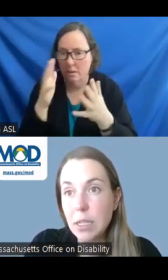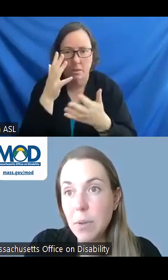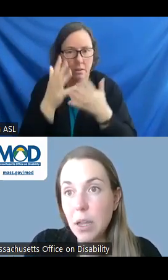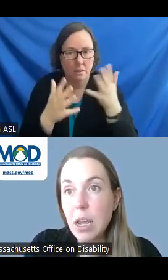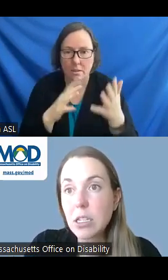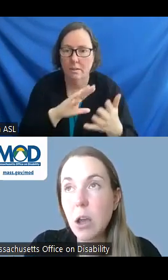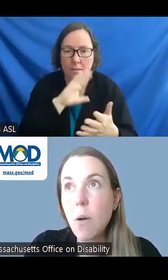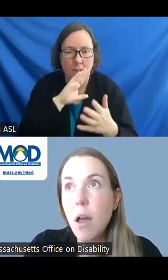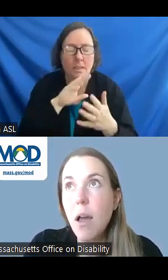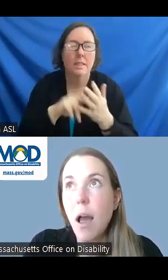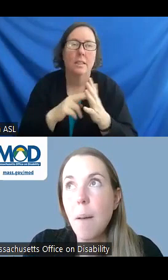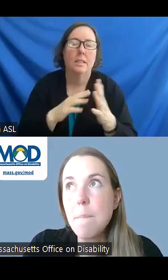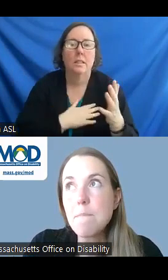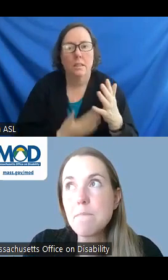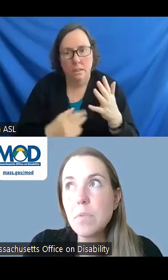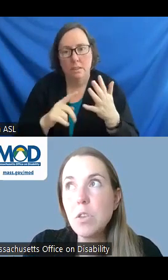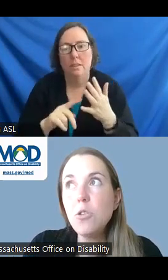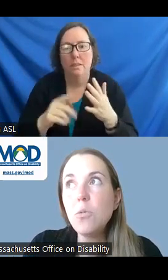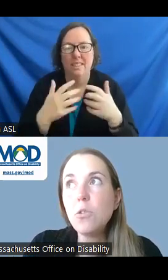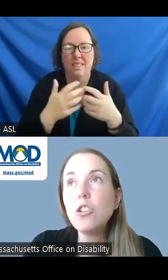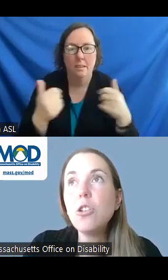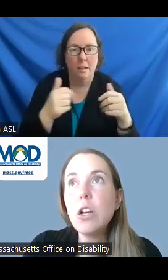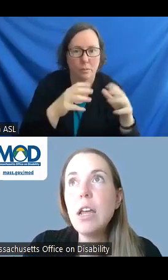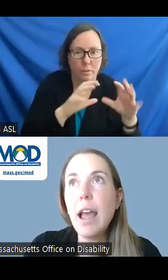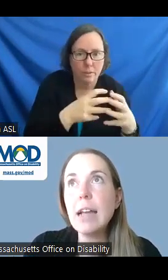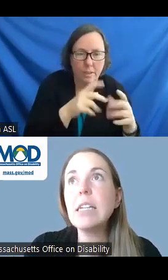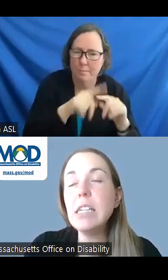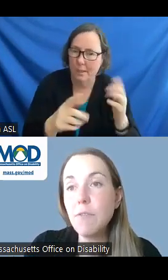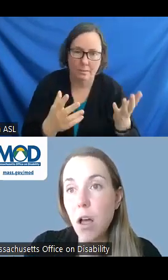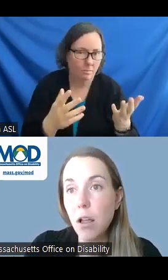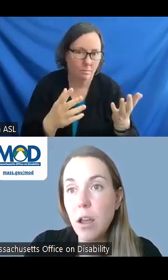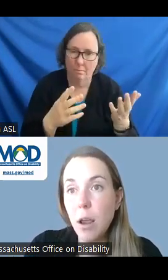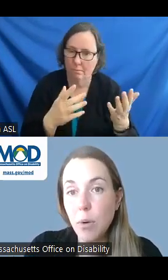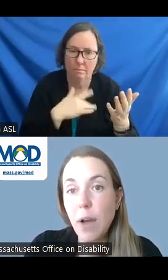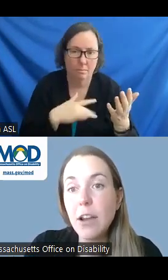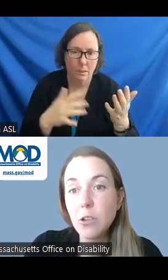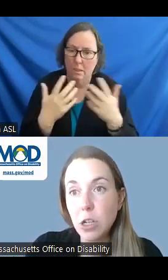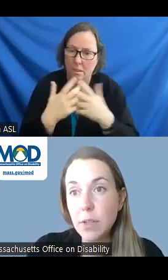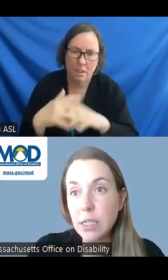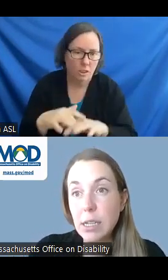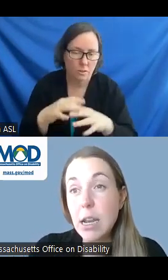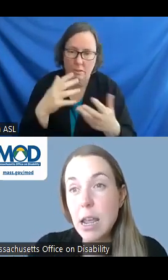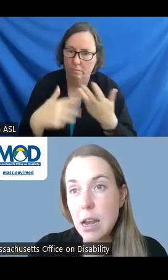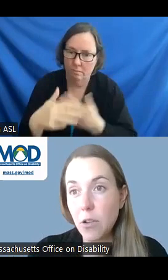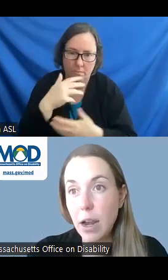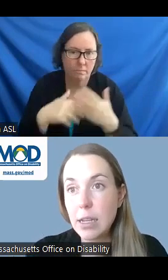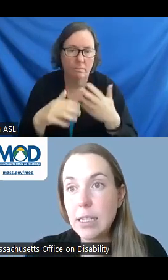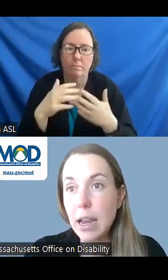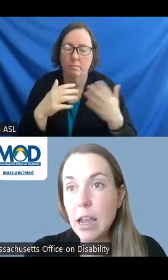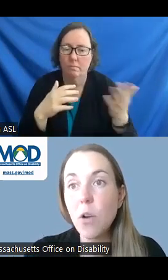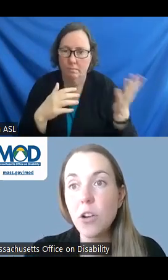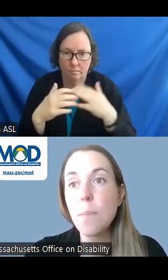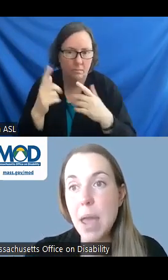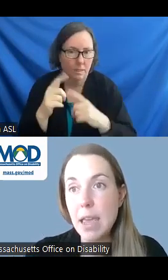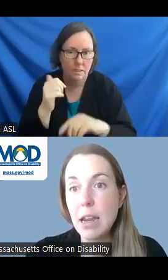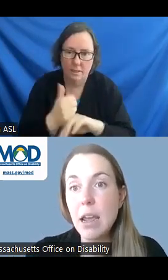people with disabilities. So you should, as a default, provide your services in an integrated